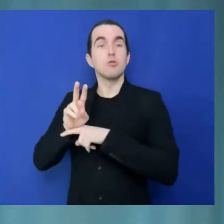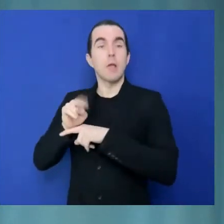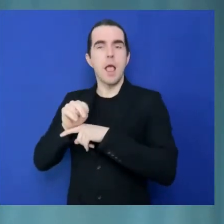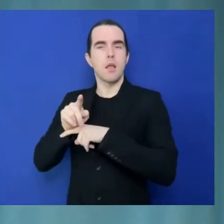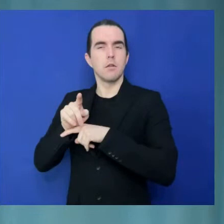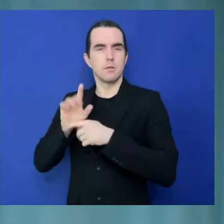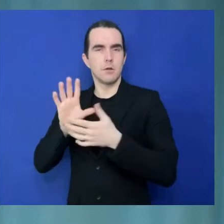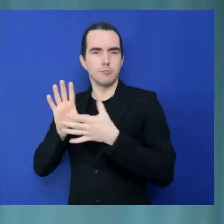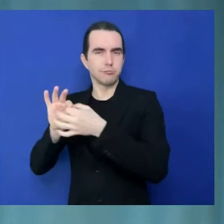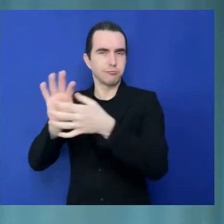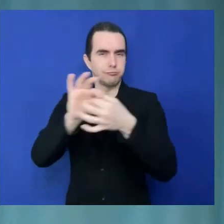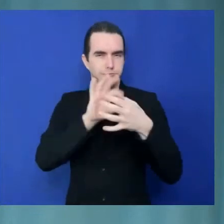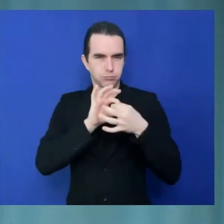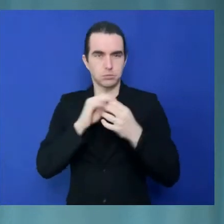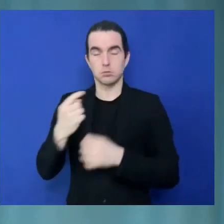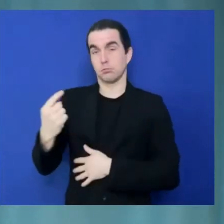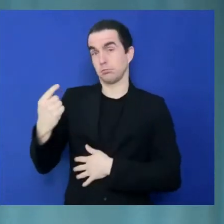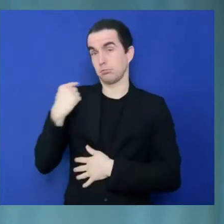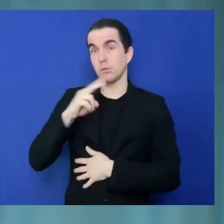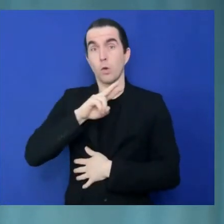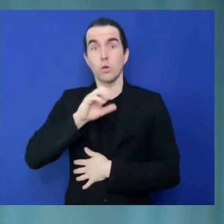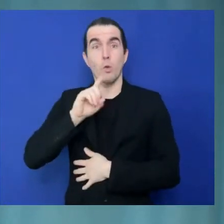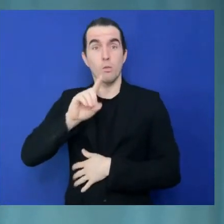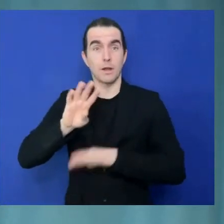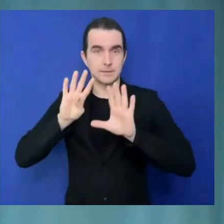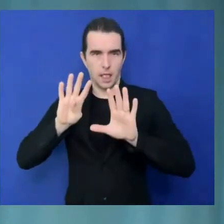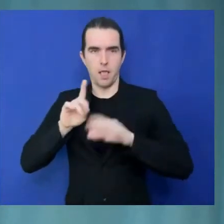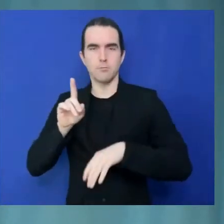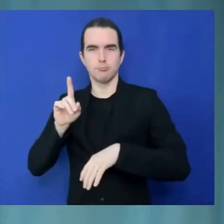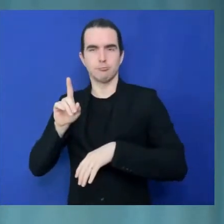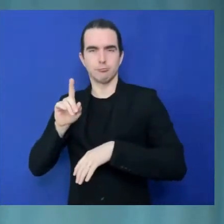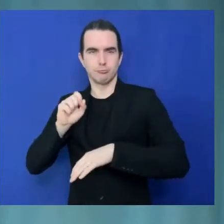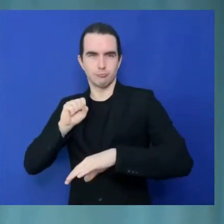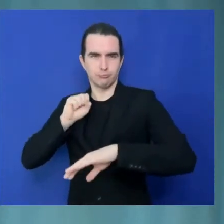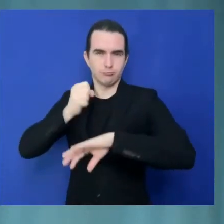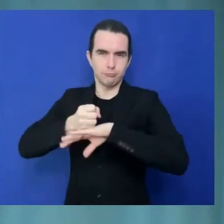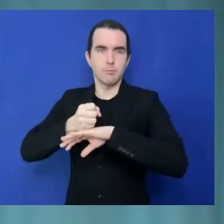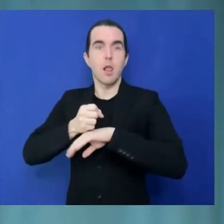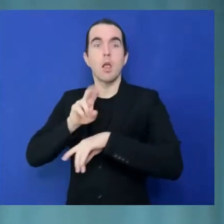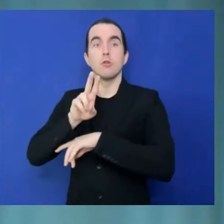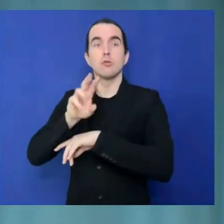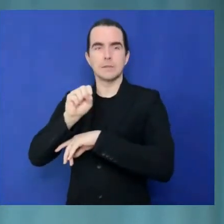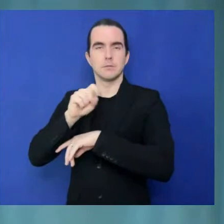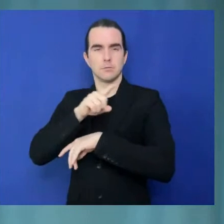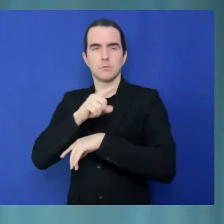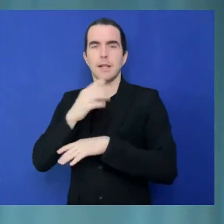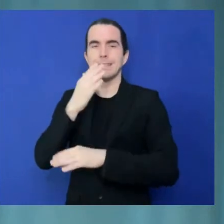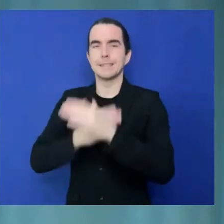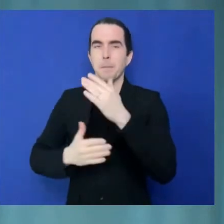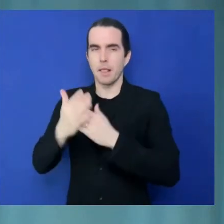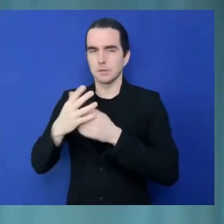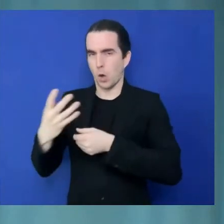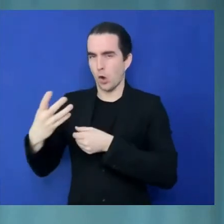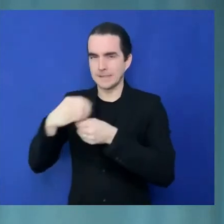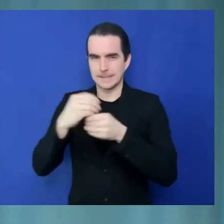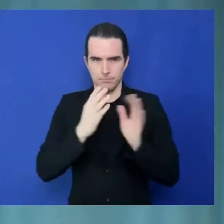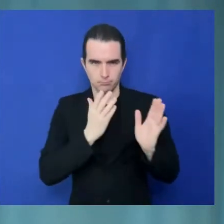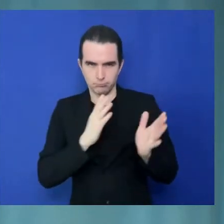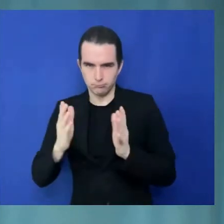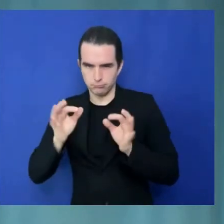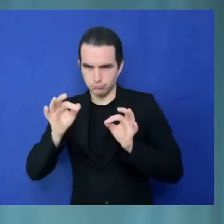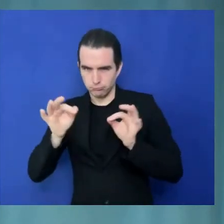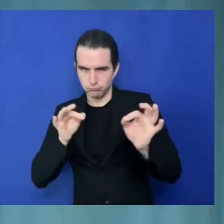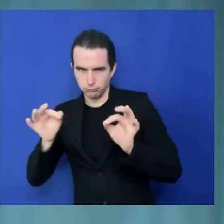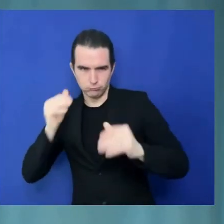disability inclusion. Last year, our office held 2 events in collaboration with the Zero Project to inform and raise awareness on disability